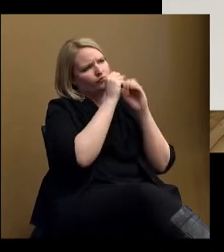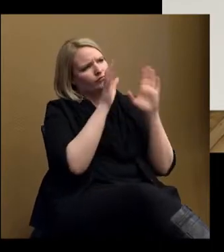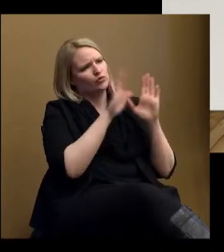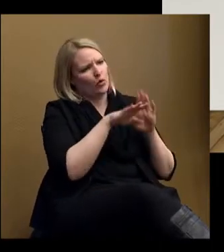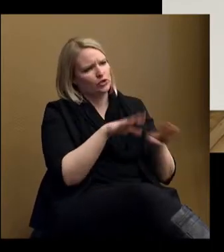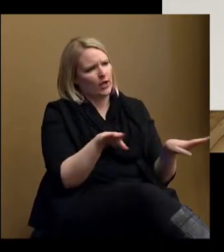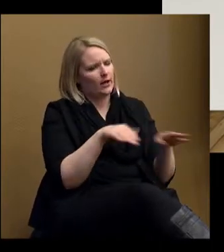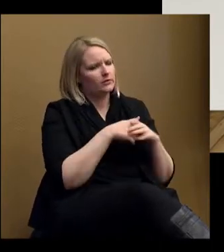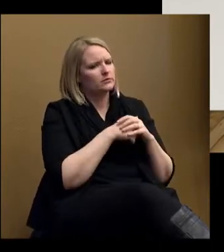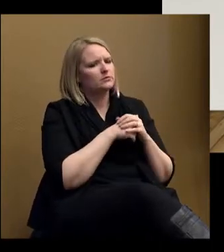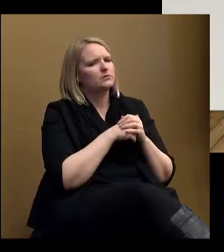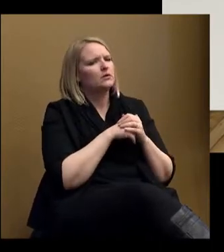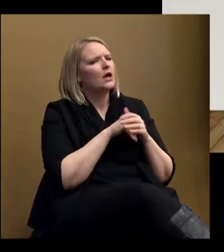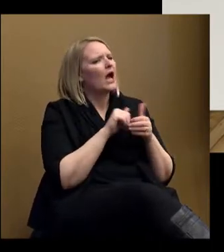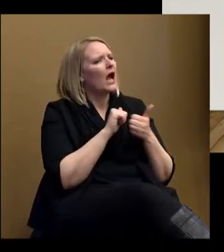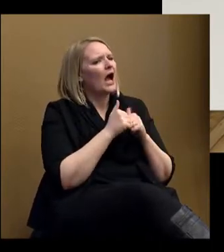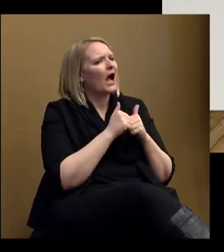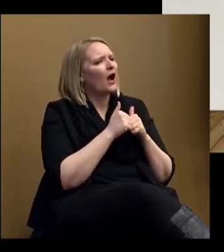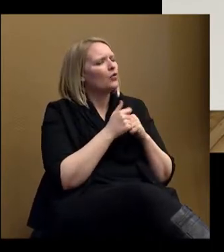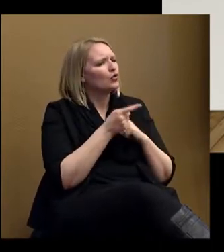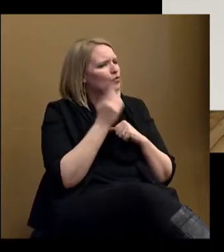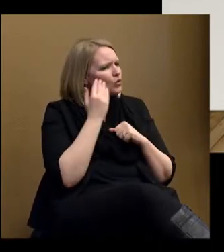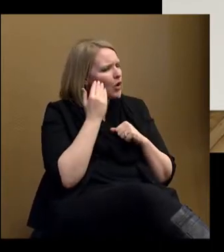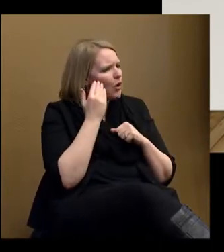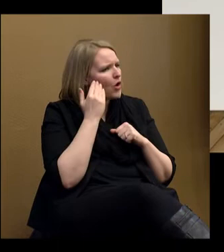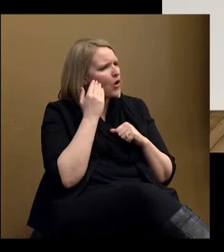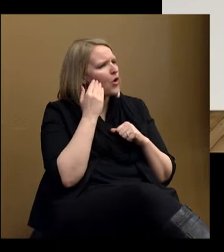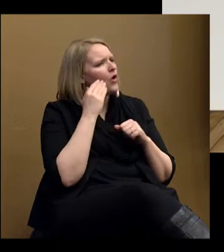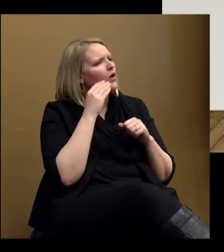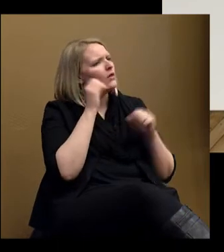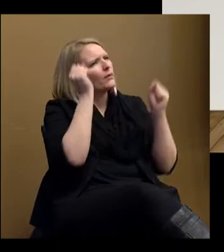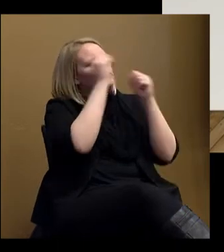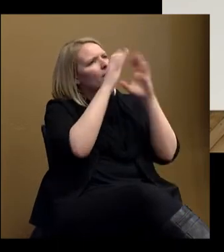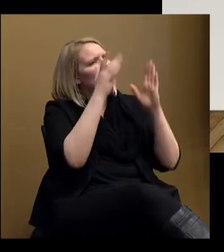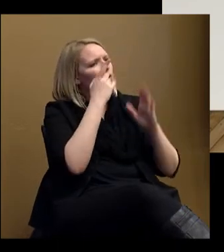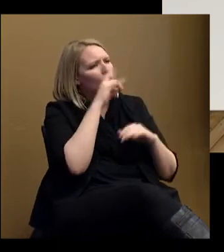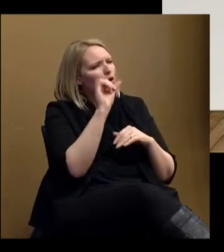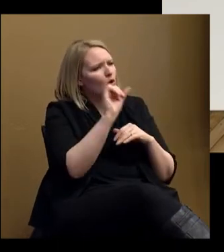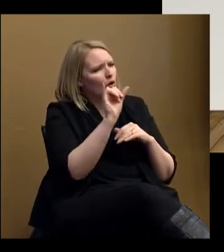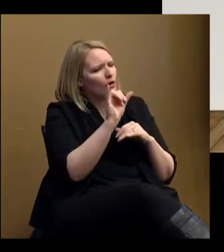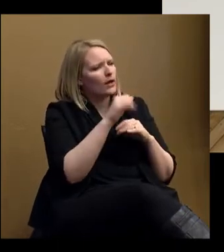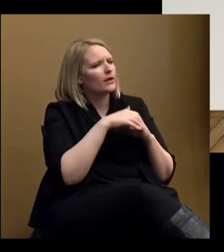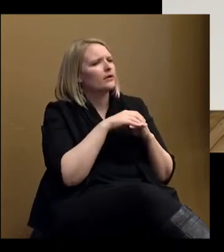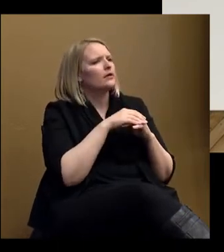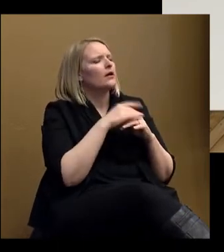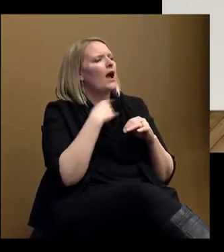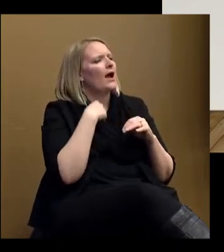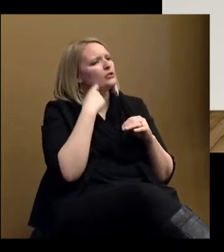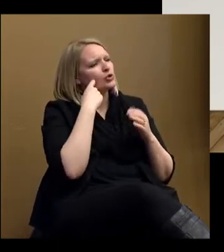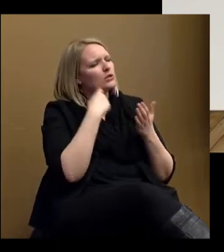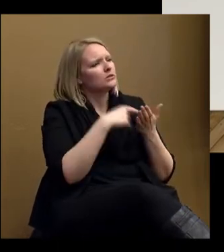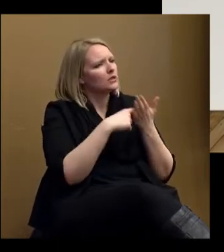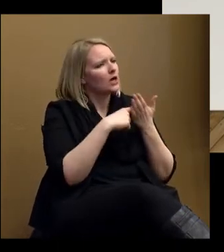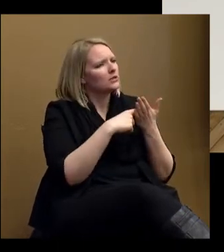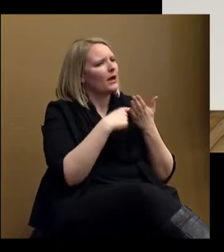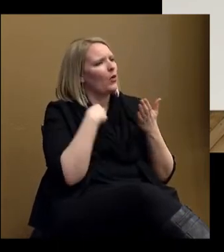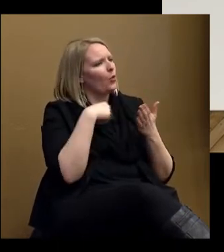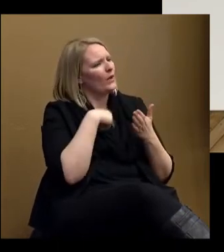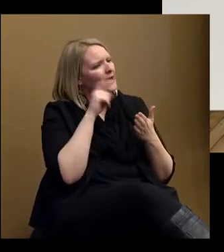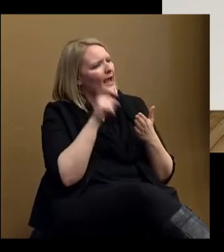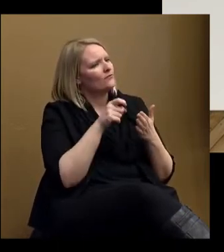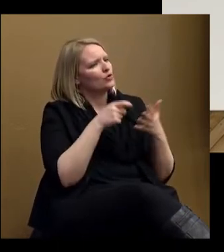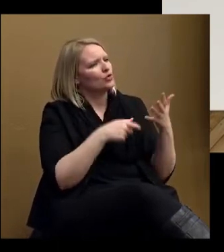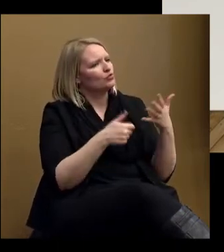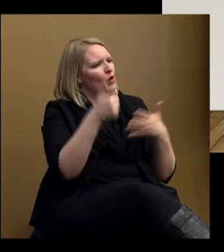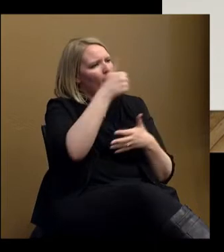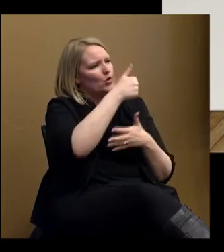how do you know, and what would that picture look like? And I just talked about we have to